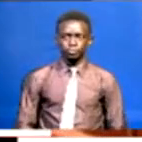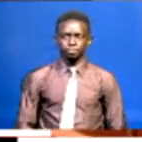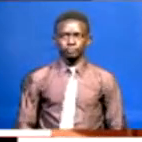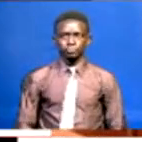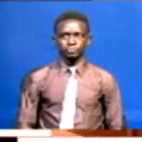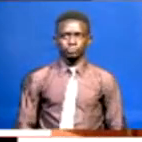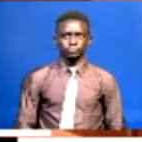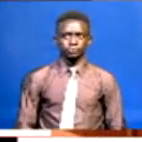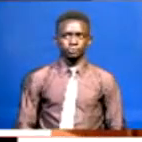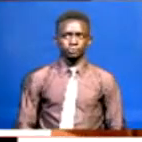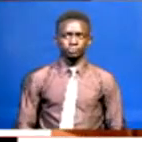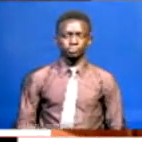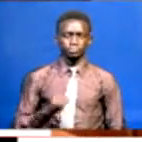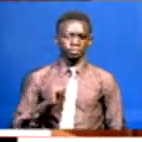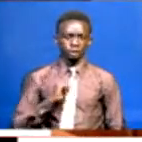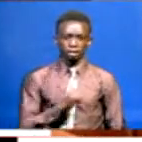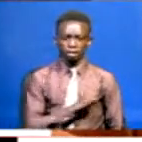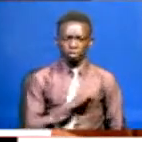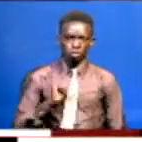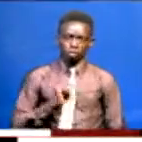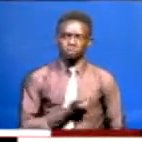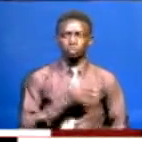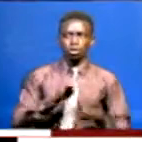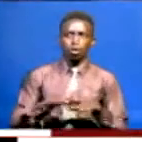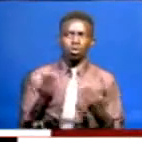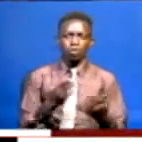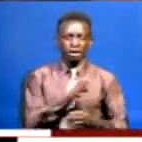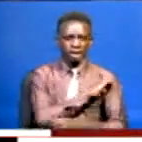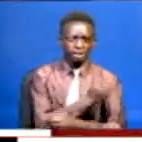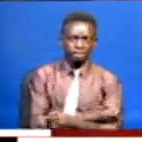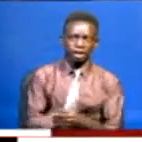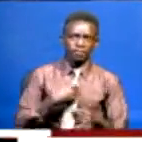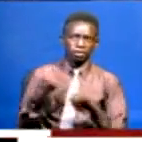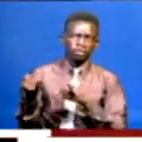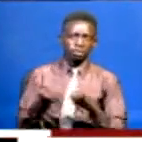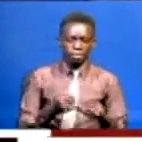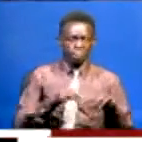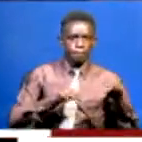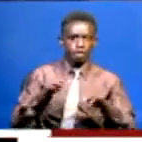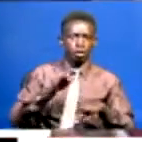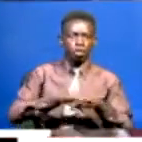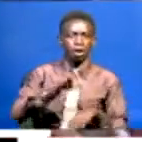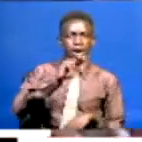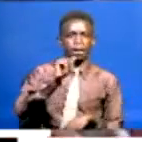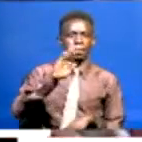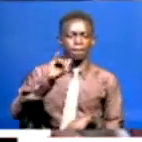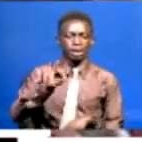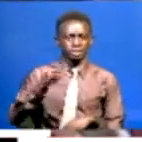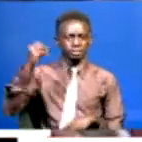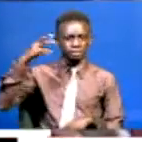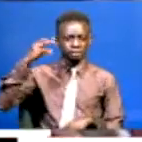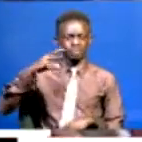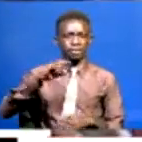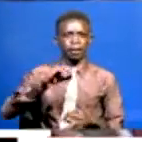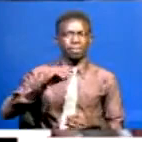The Senate Committee on Energy invited the management of Rabai Power Plant, one of the key independent power producers in